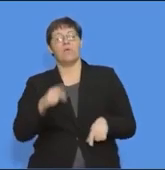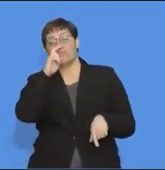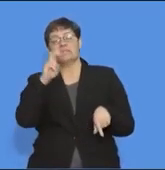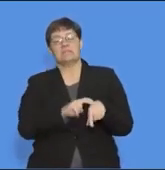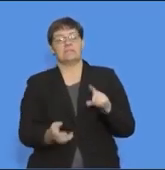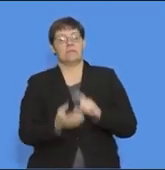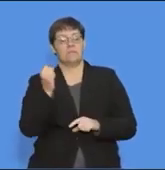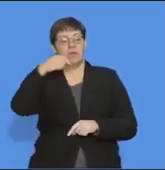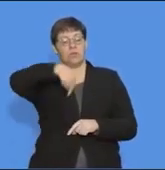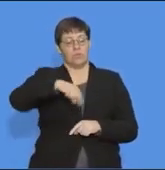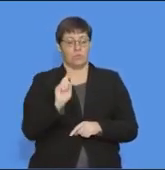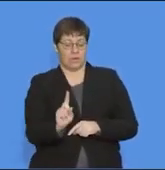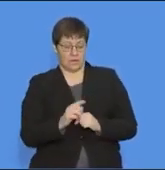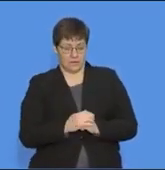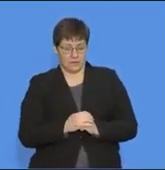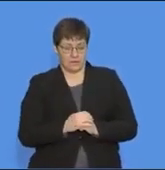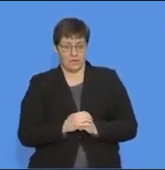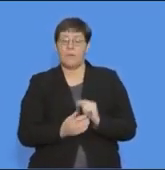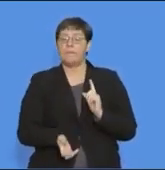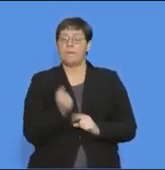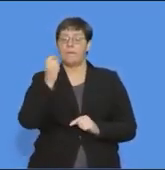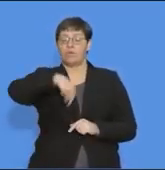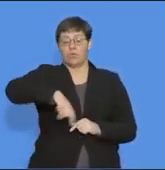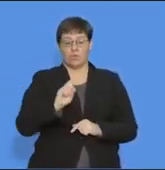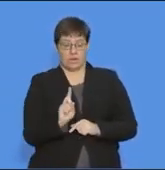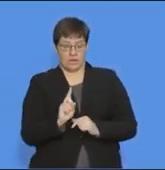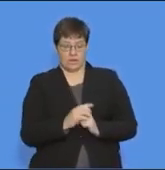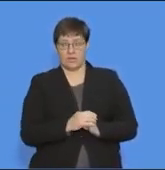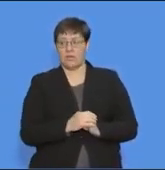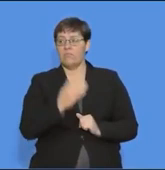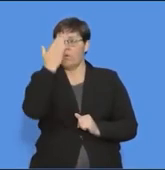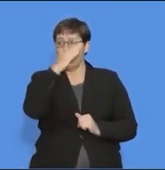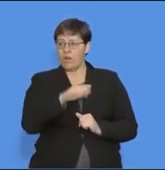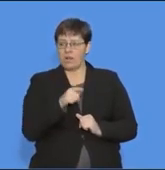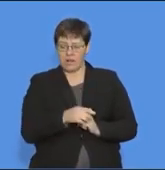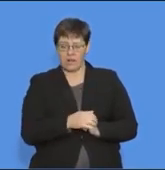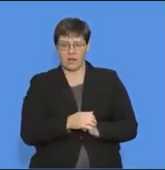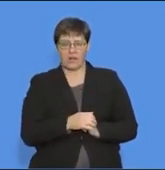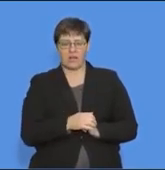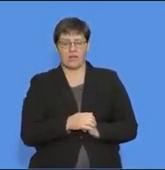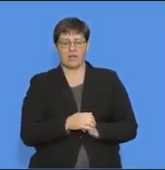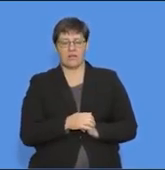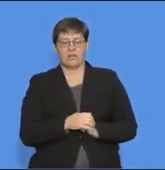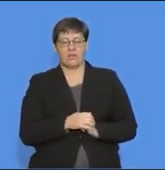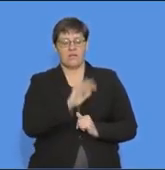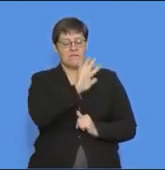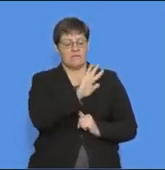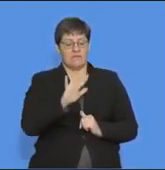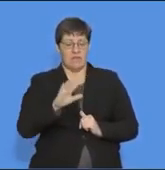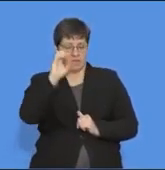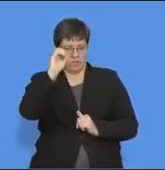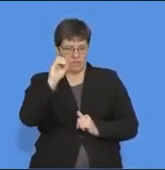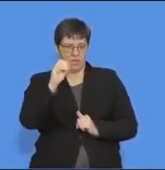need to find Q1. Now to find Q1, we know that this is going to be